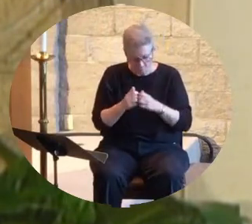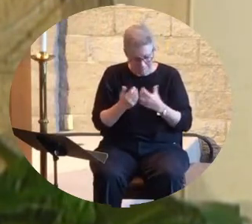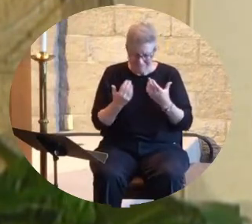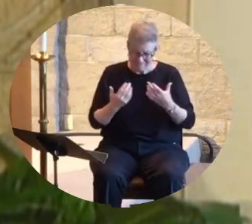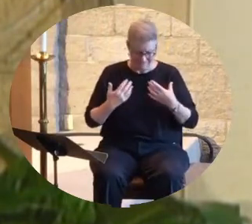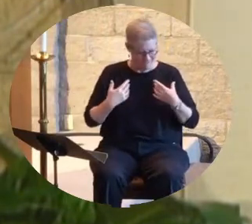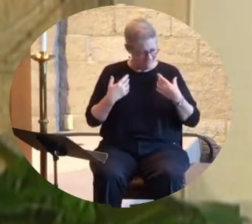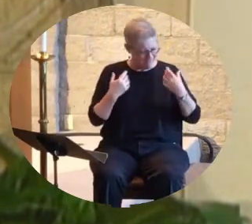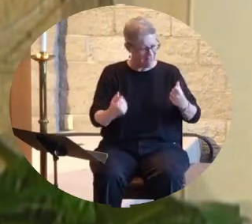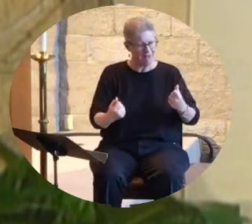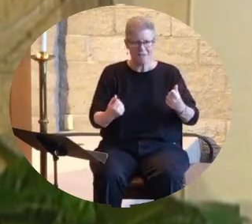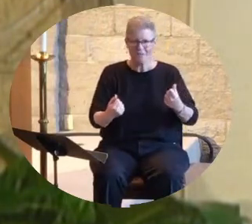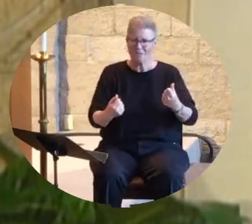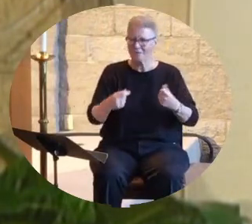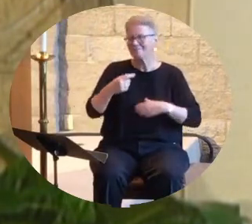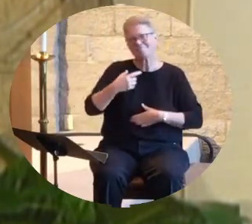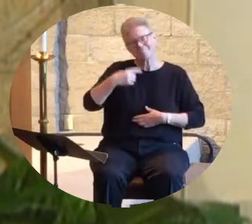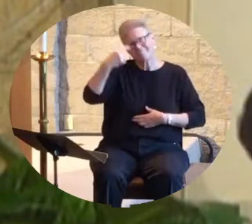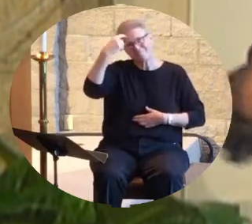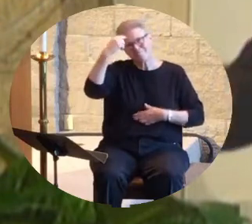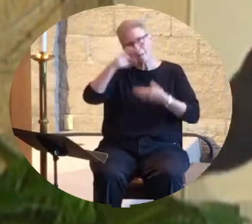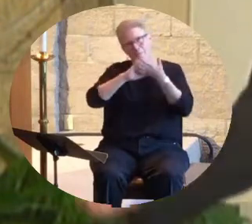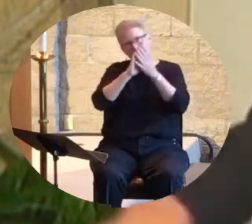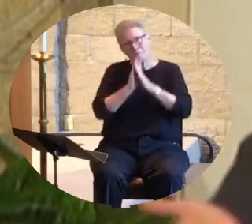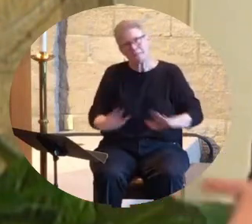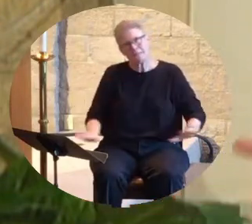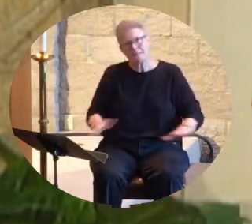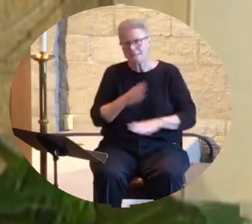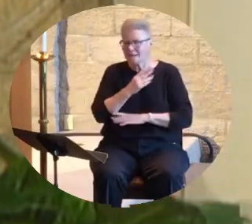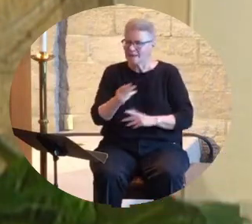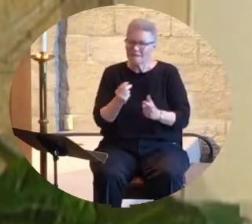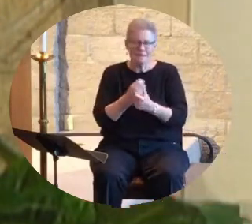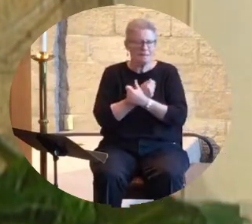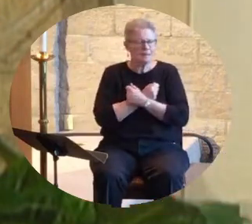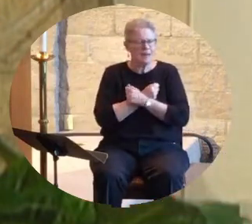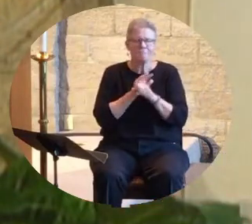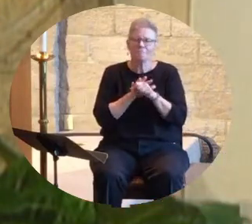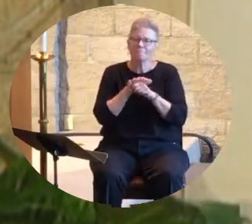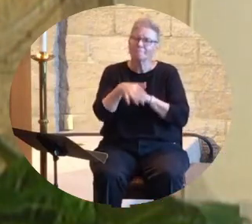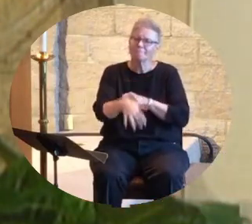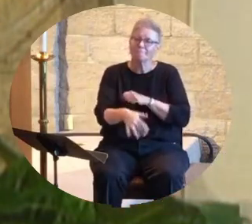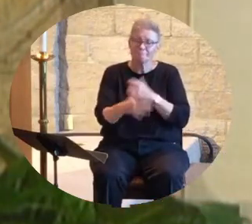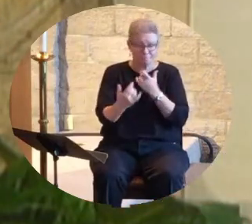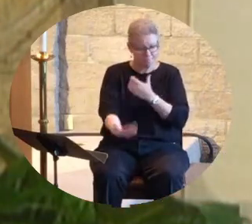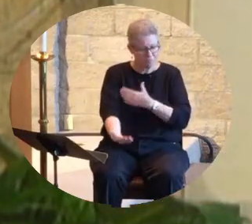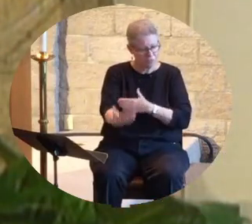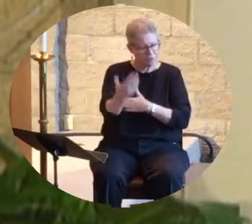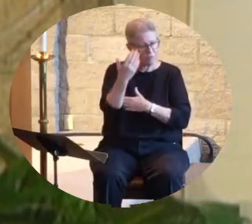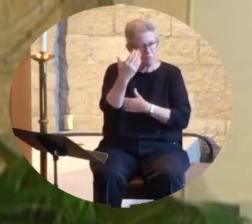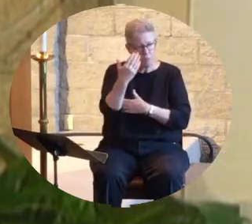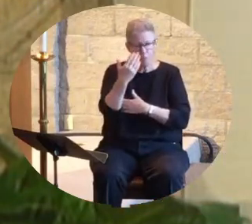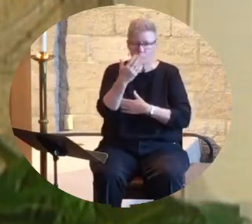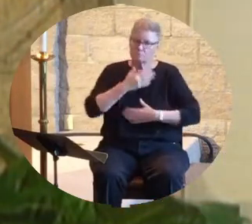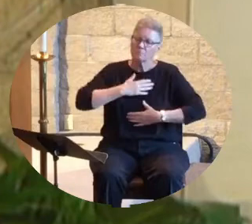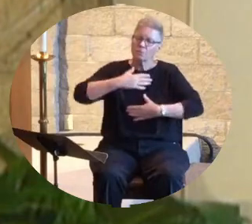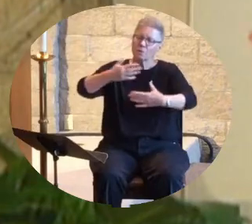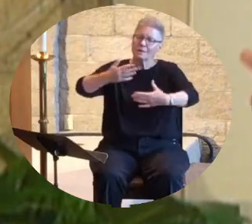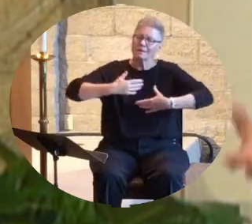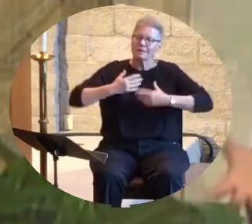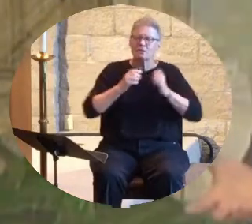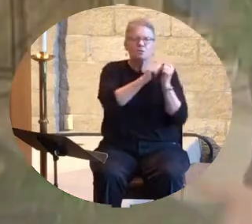and abundant love. And so this morning, as we take this deep universal breath together, let